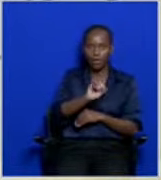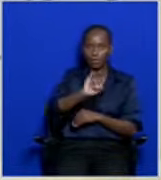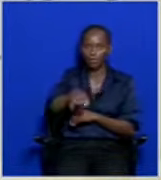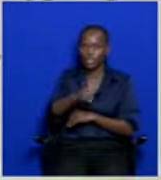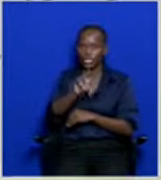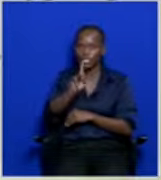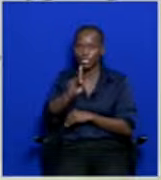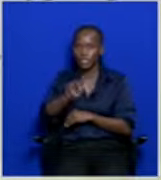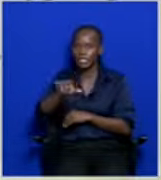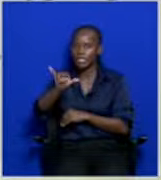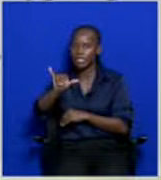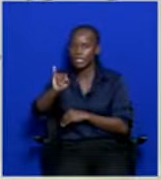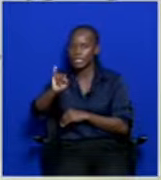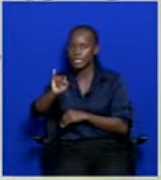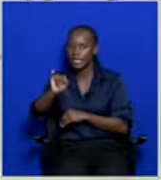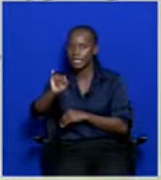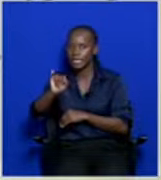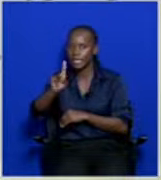MPO